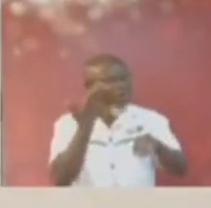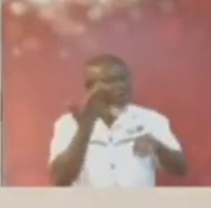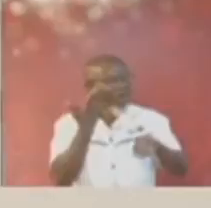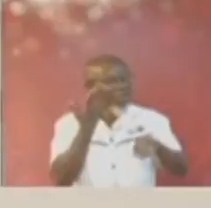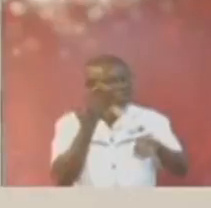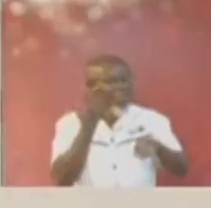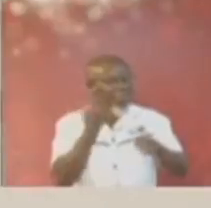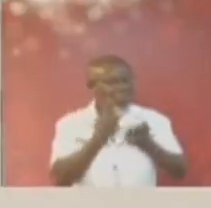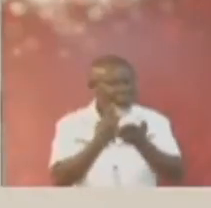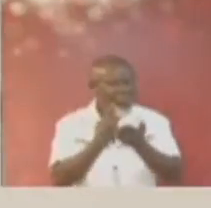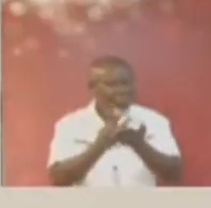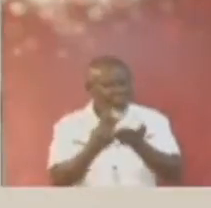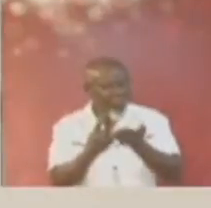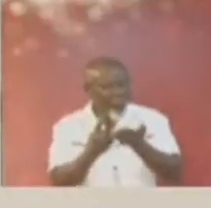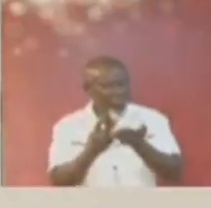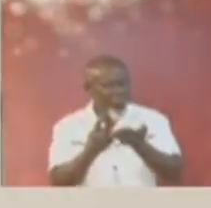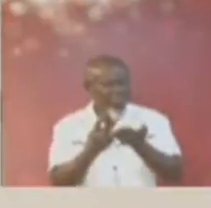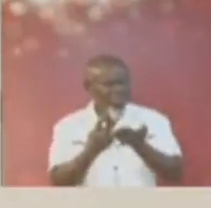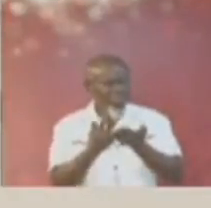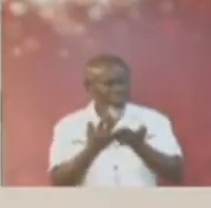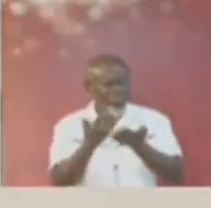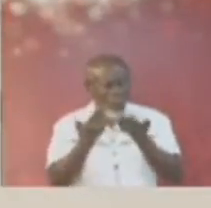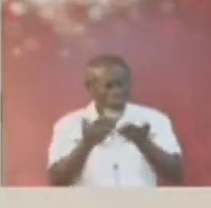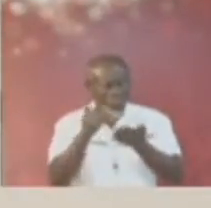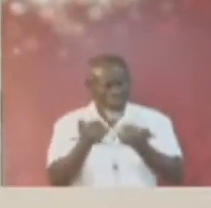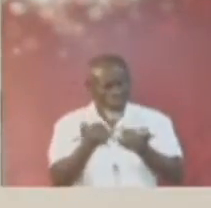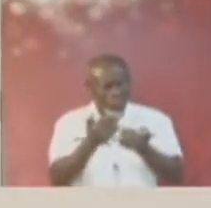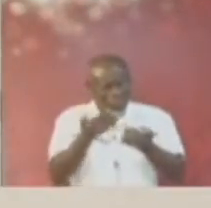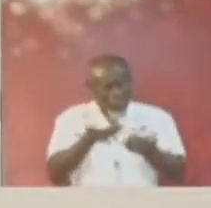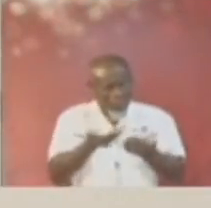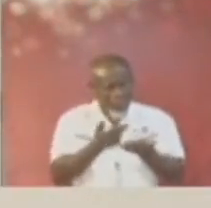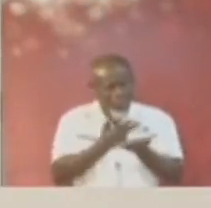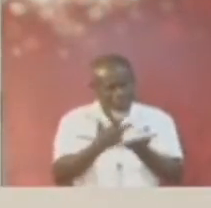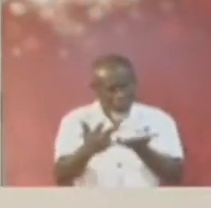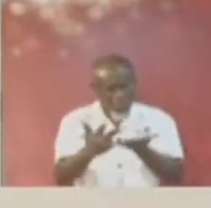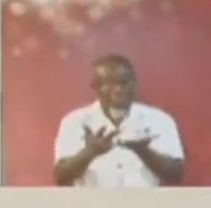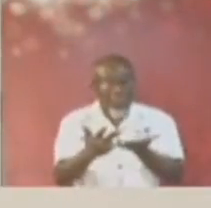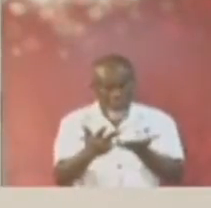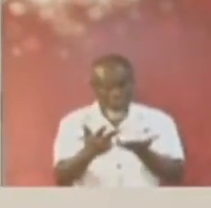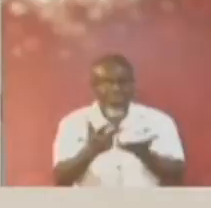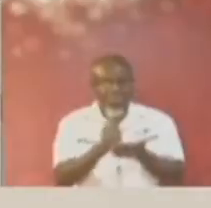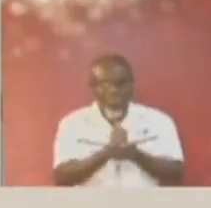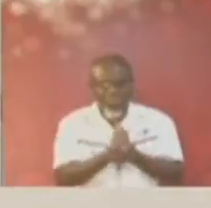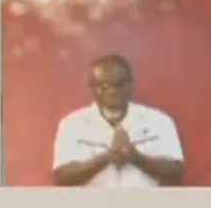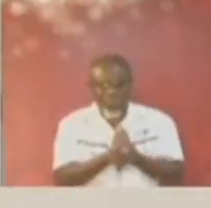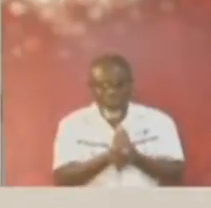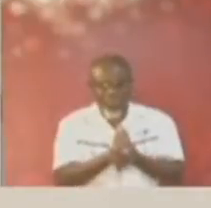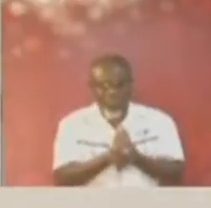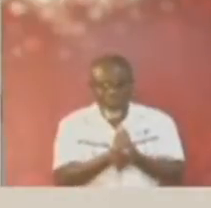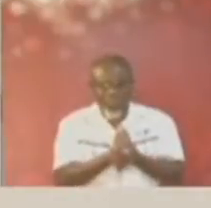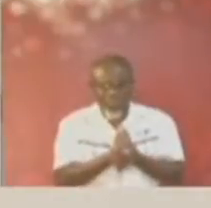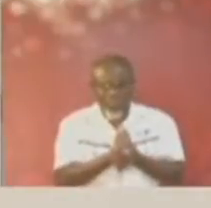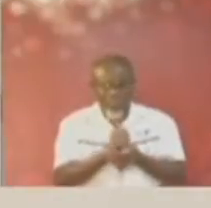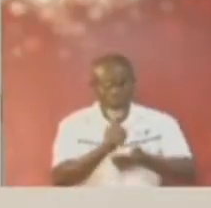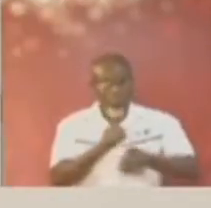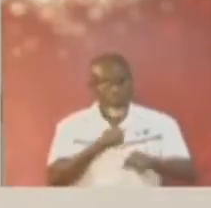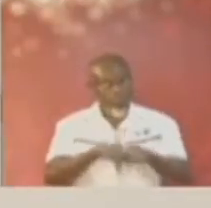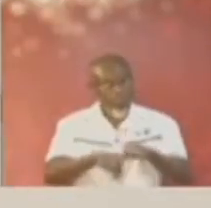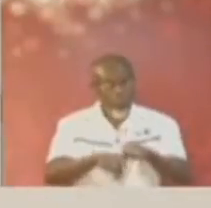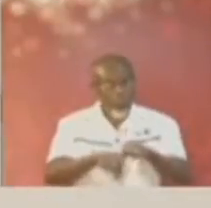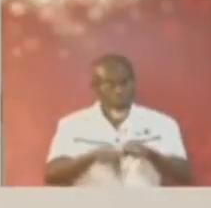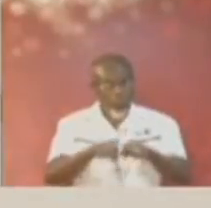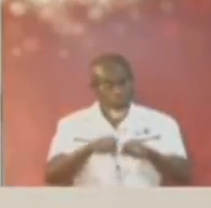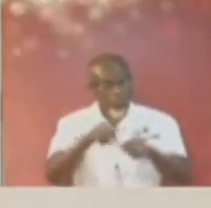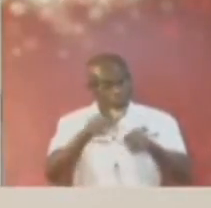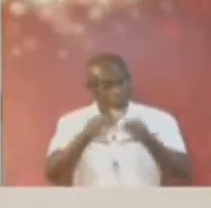weeks, we have 3 weeks now, that means that any cases that may have arisen since that time